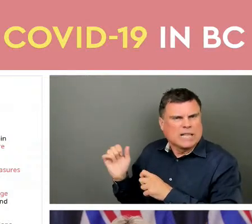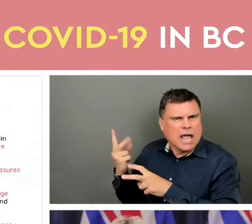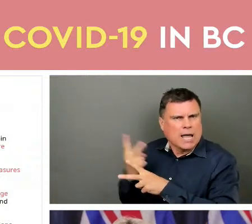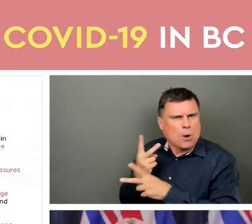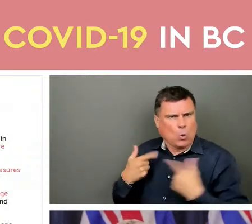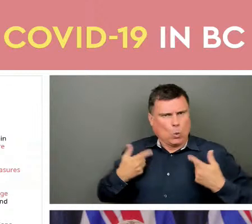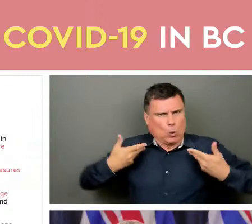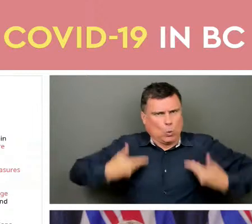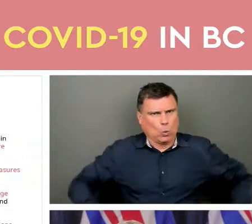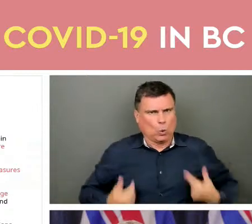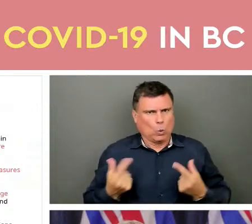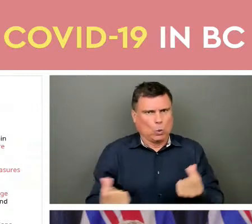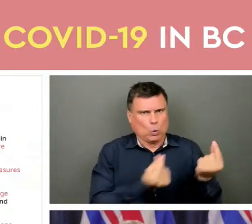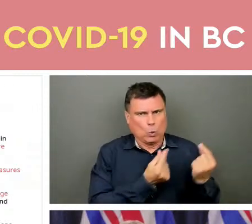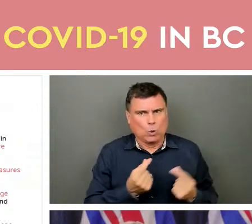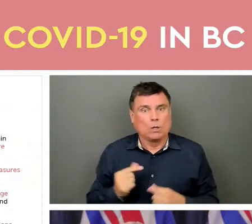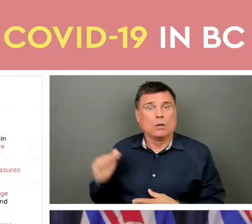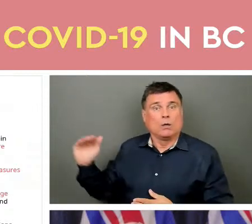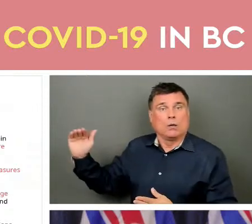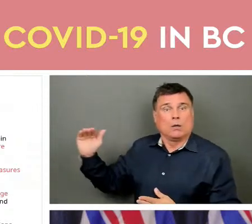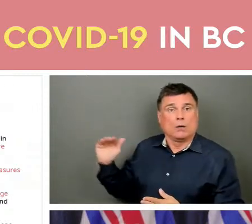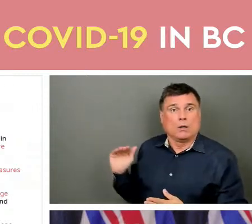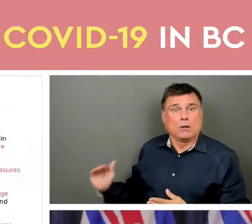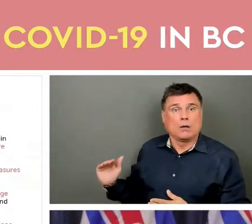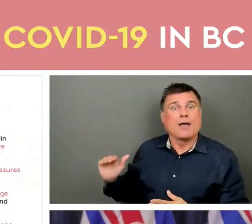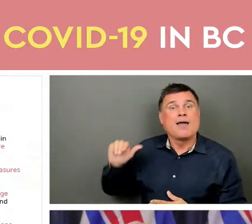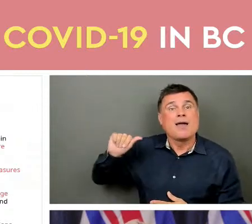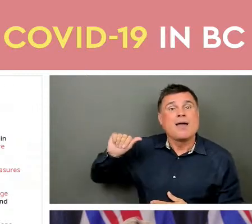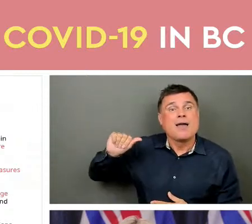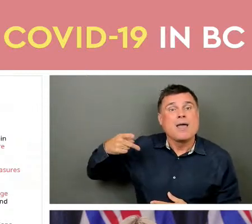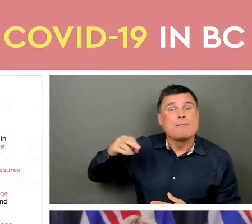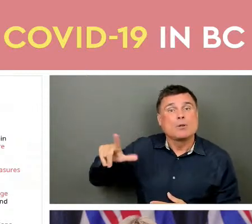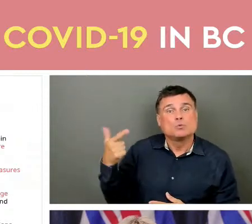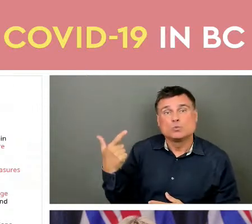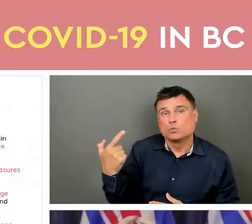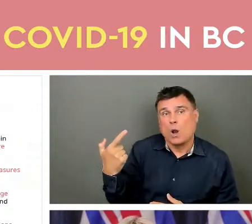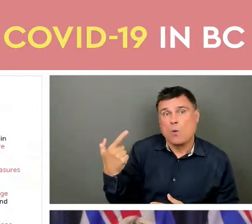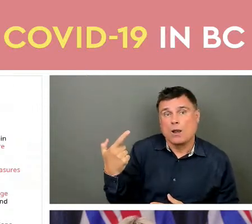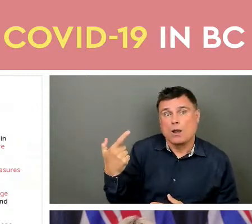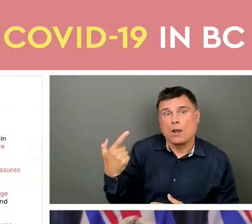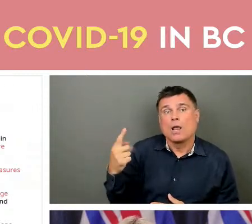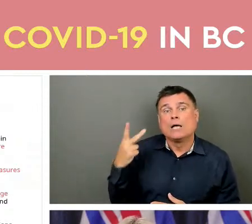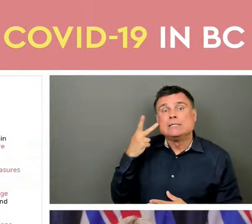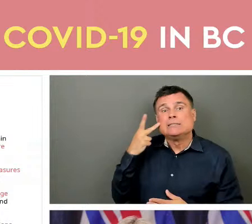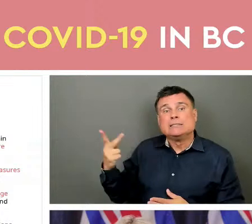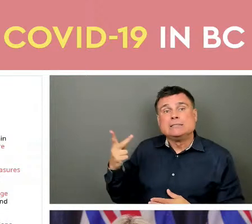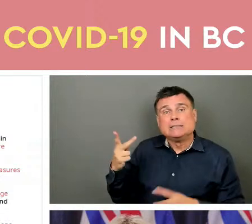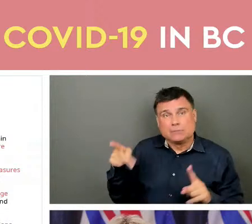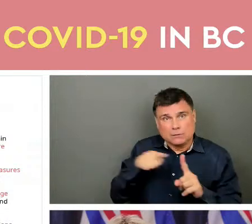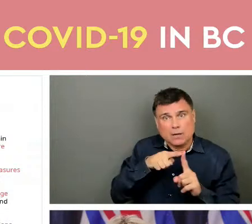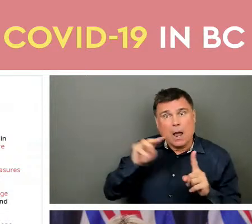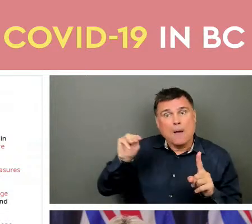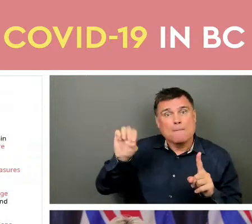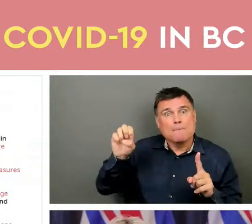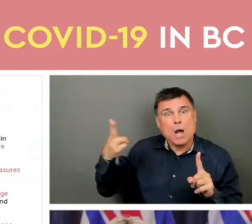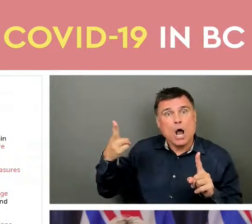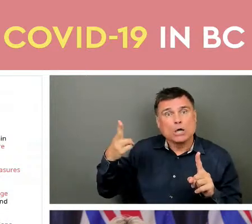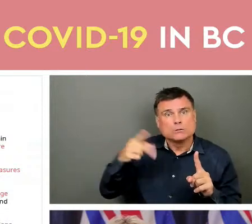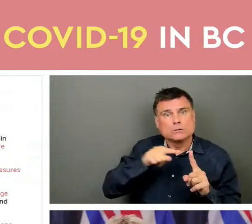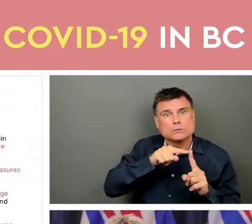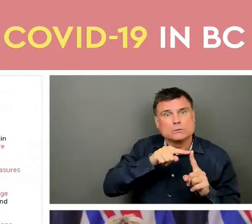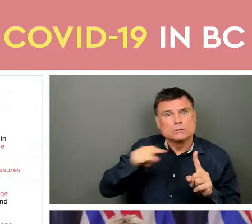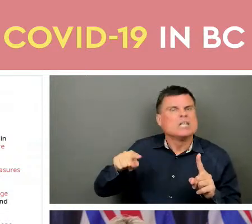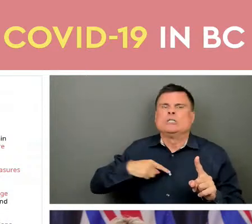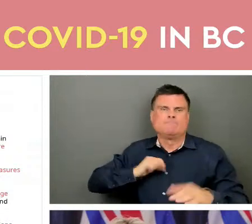breaker measures later in March. And at that point, we were able to factor in